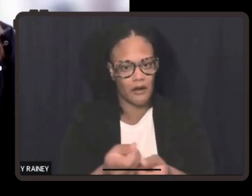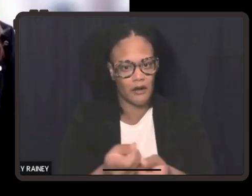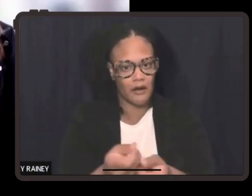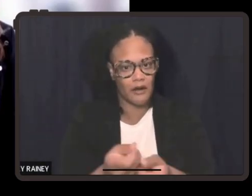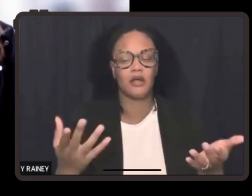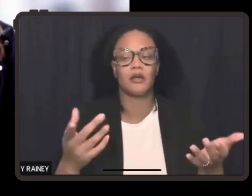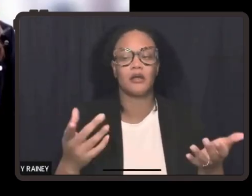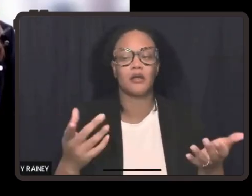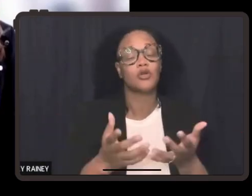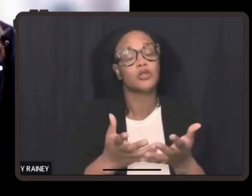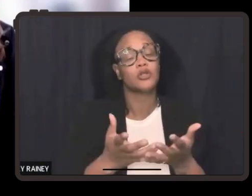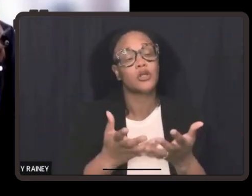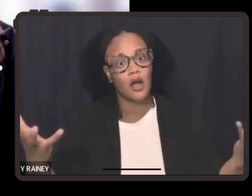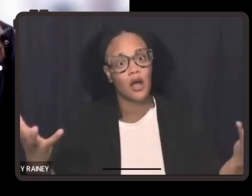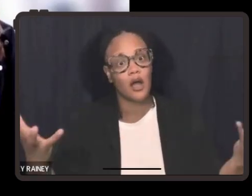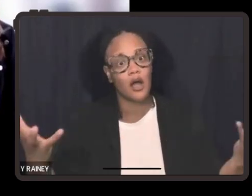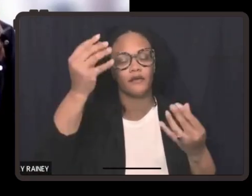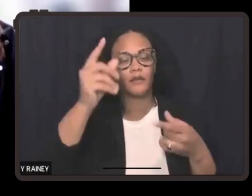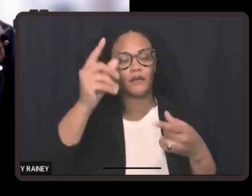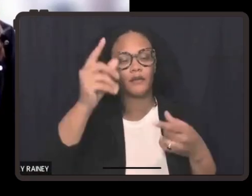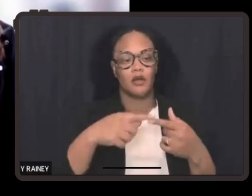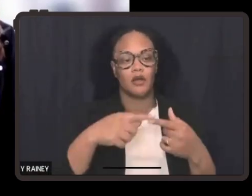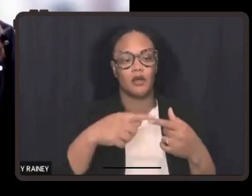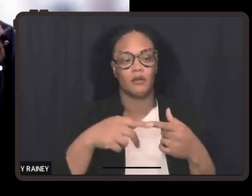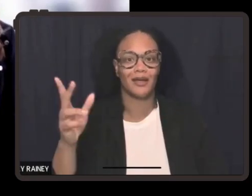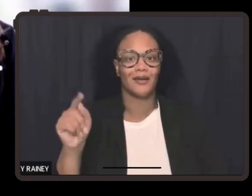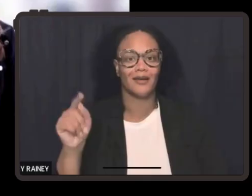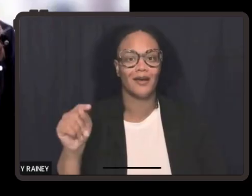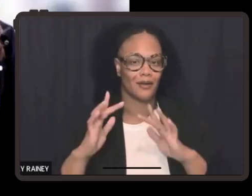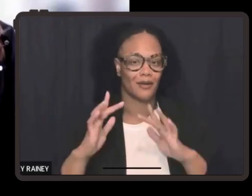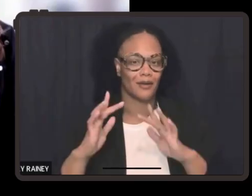And there is thoughts that,